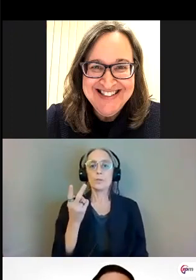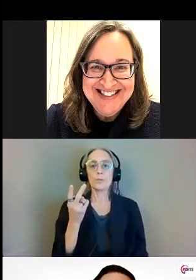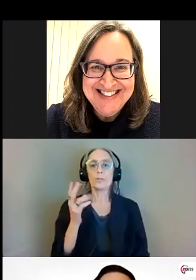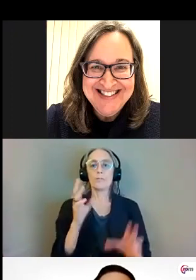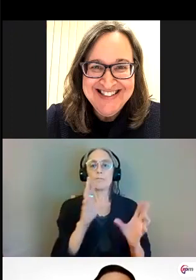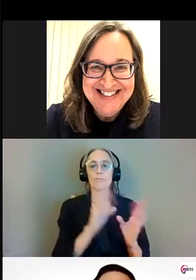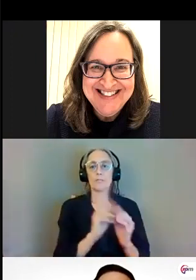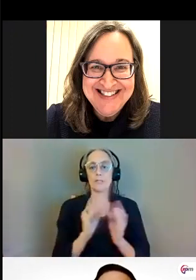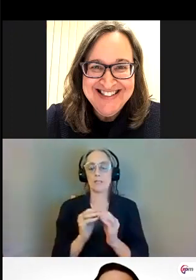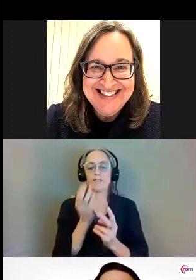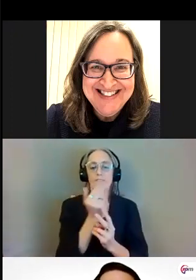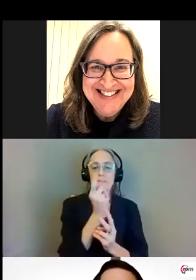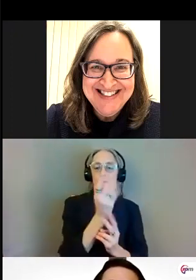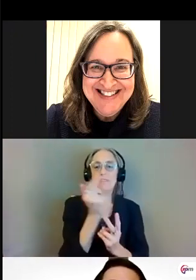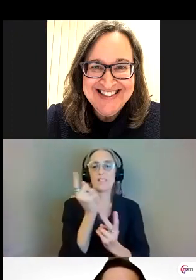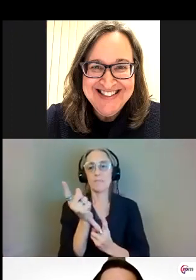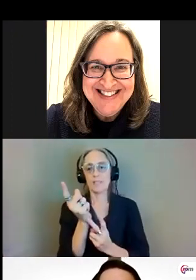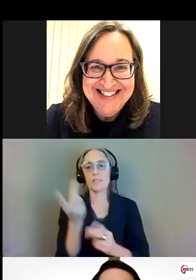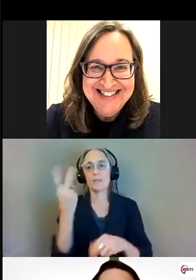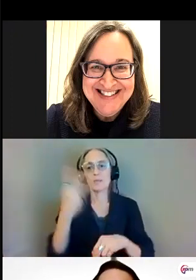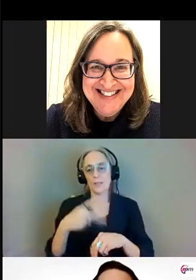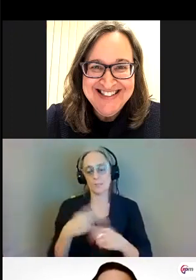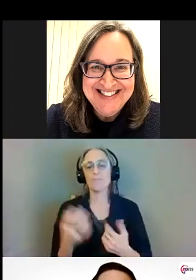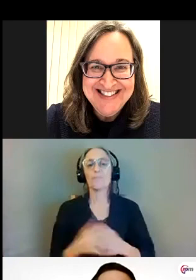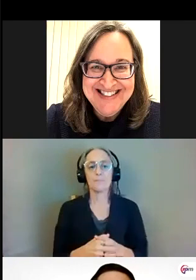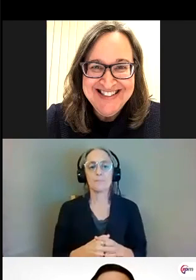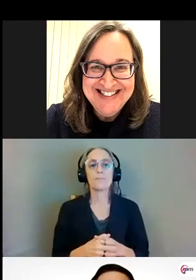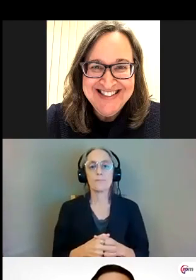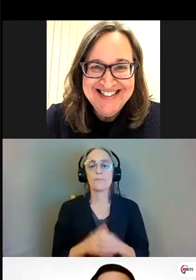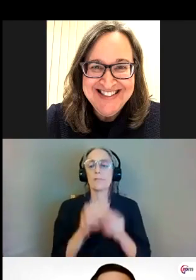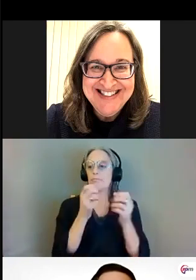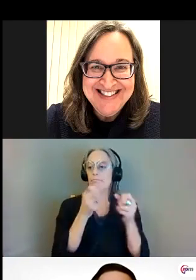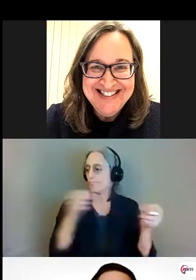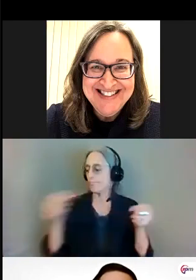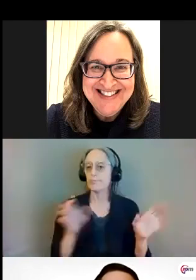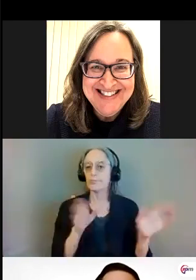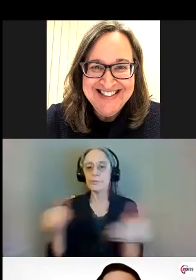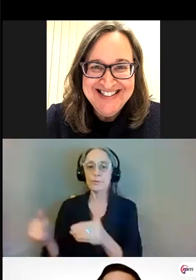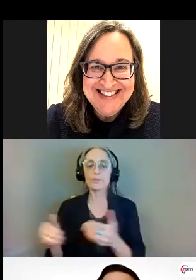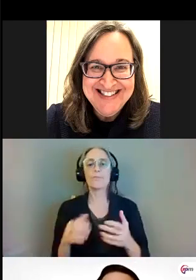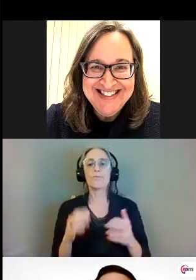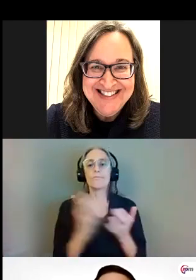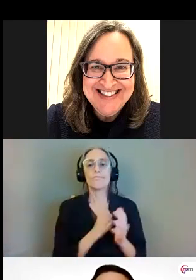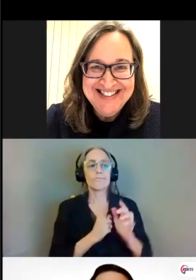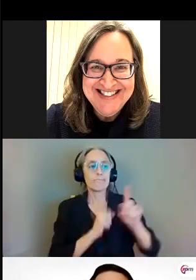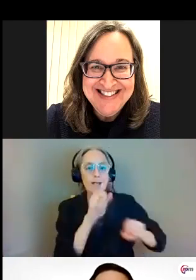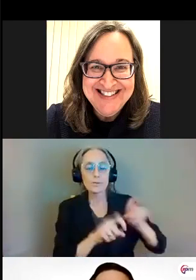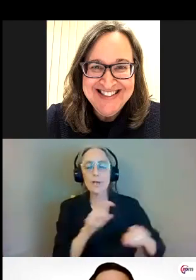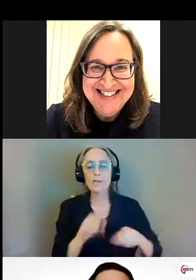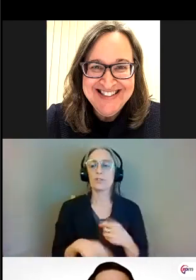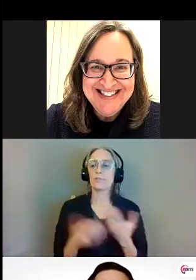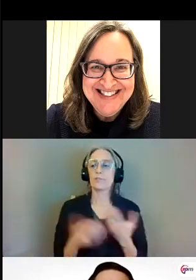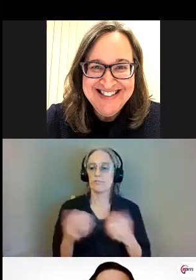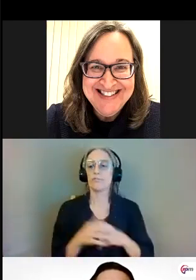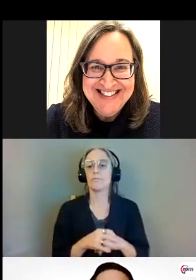rooms. Each of them will be 15 minutes where people can ask questions, and we ask you to